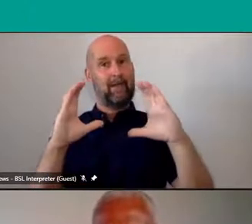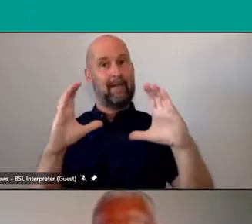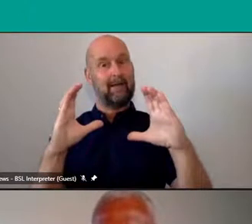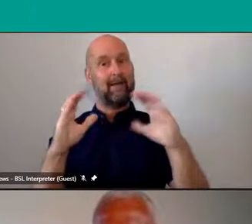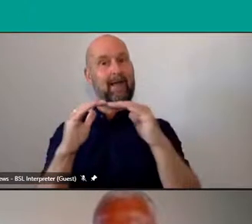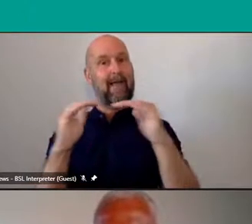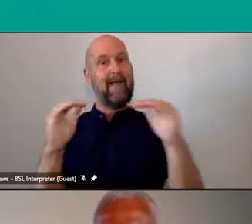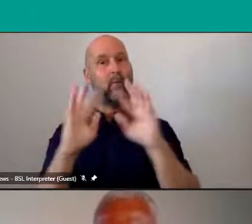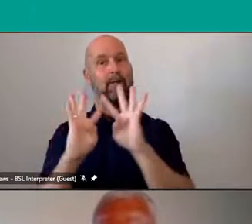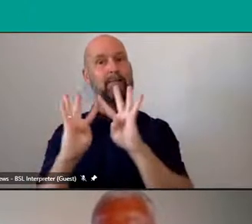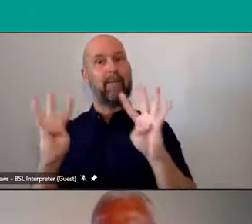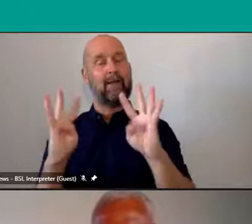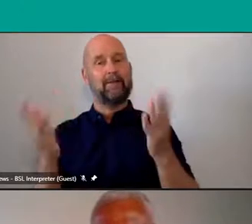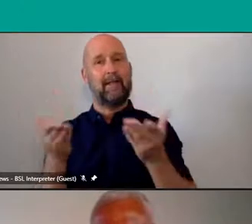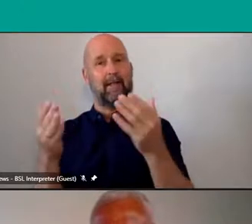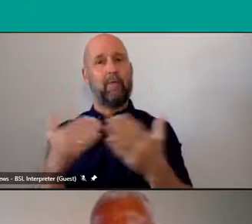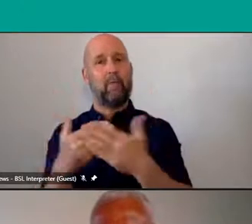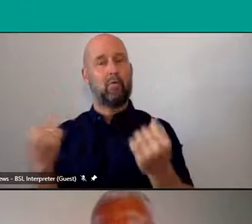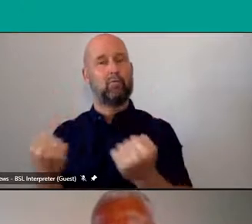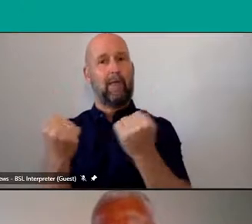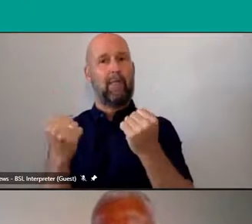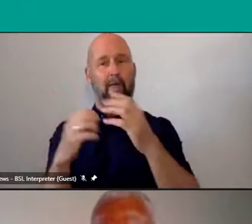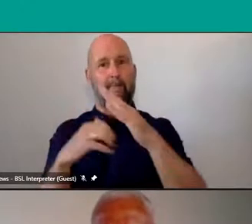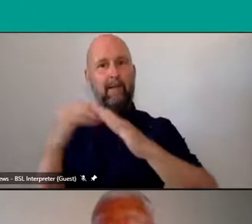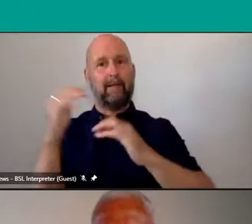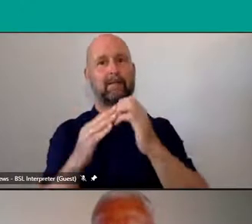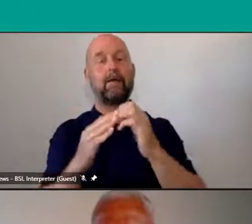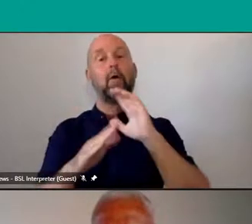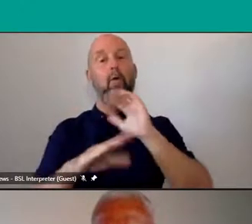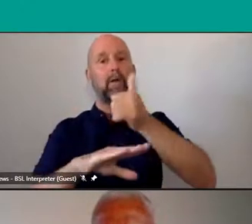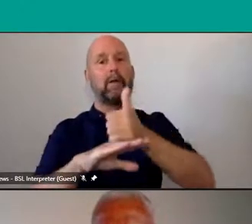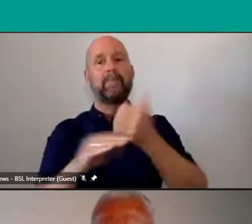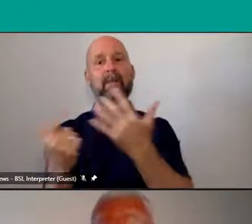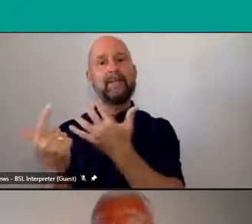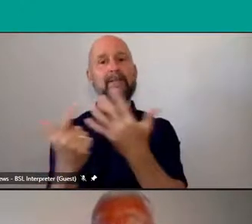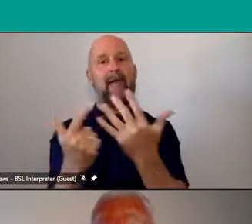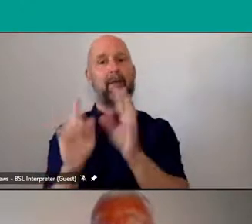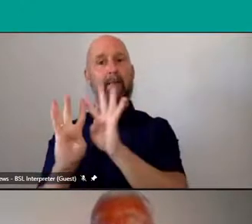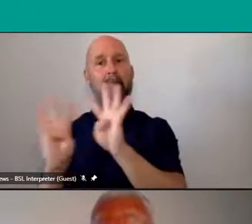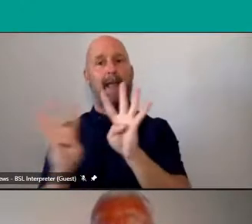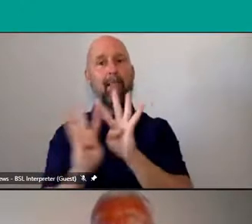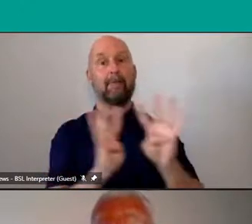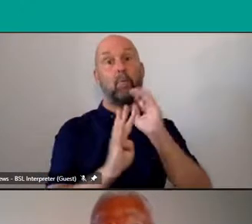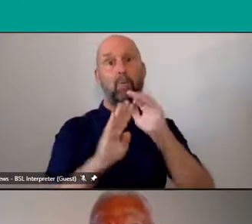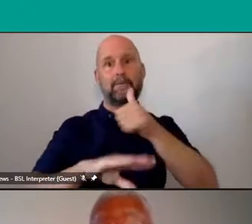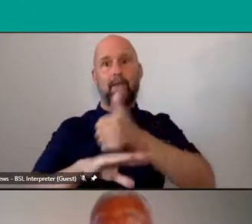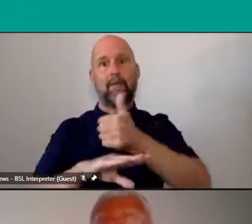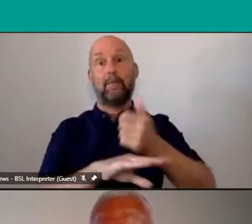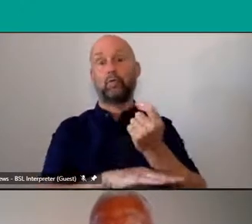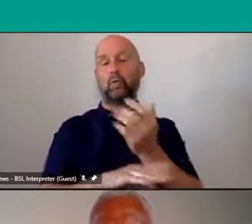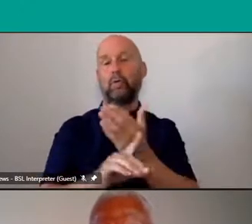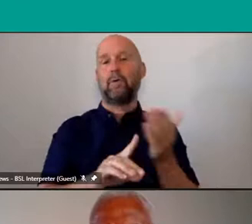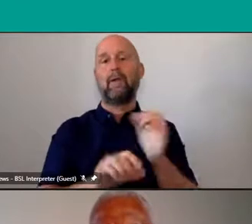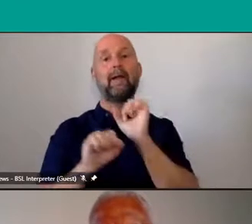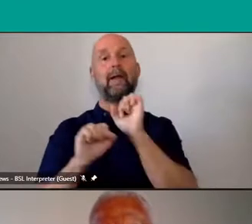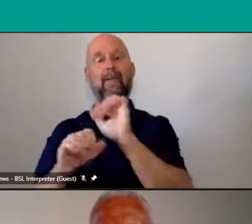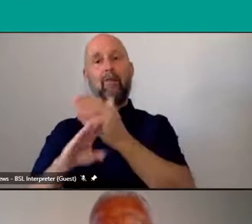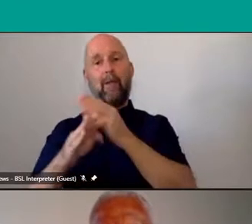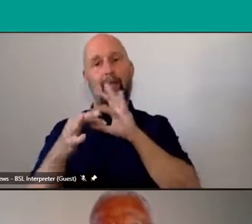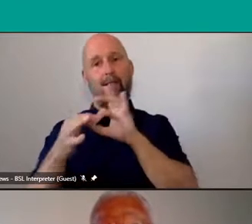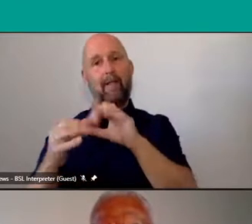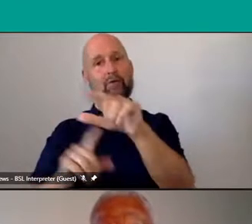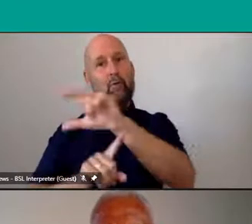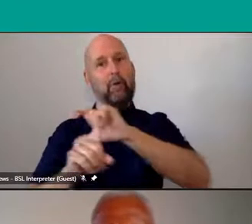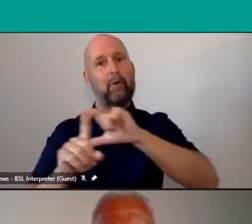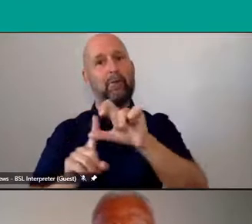Equalities panels, and we will have 7 functioning panels very soon, and they will speak for their communities of